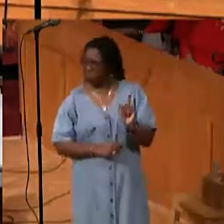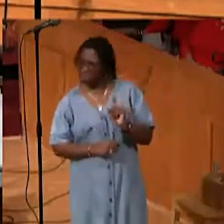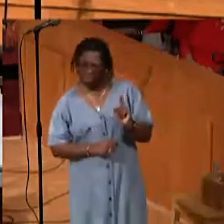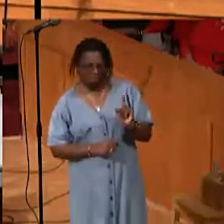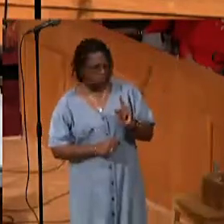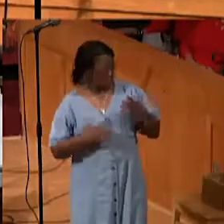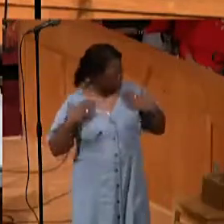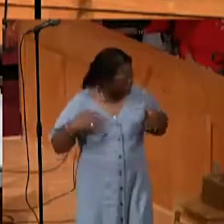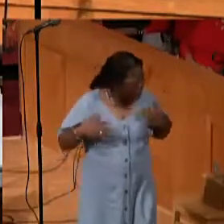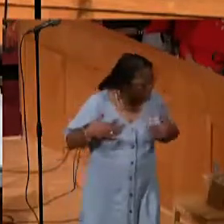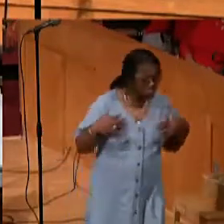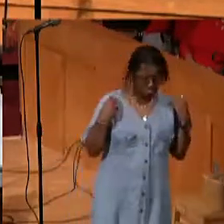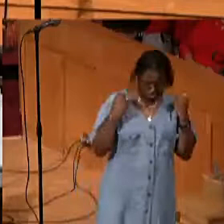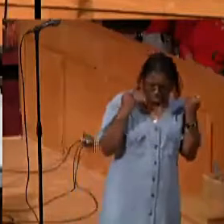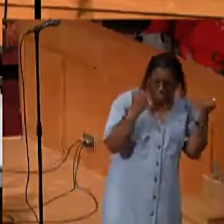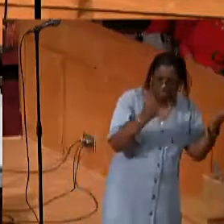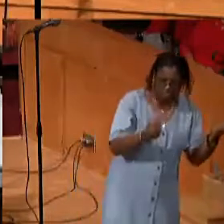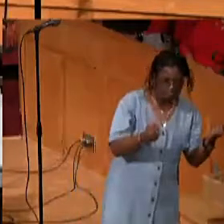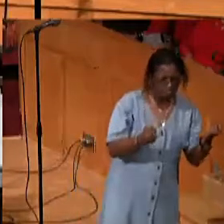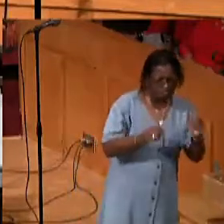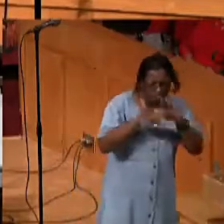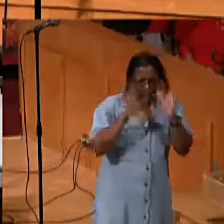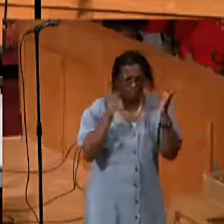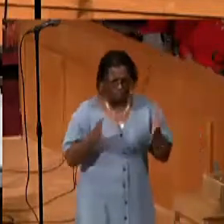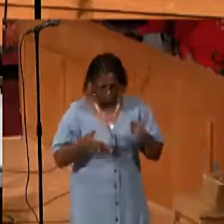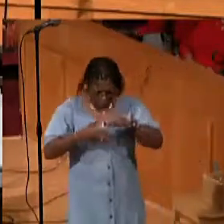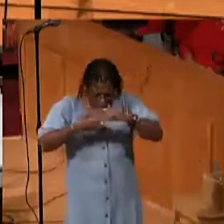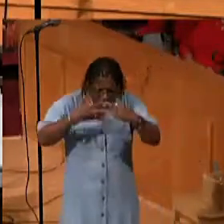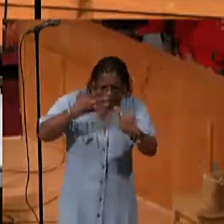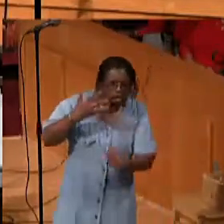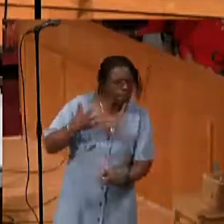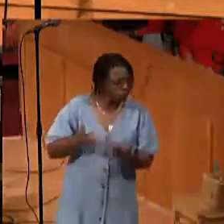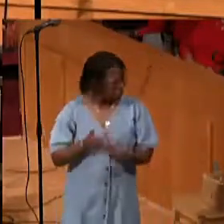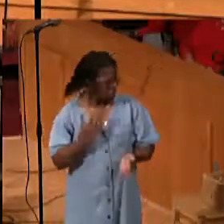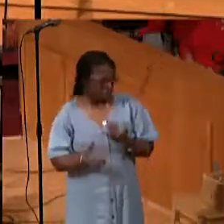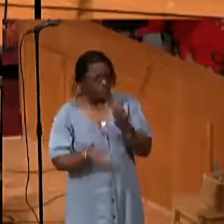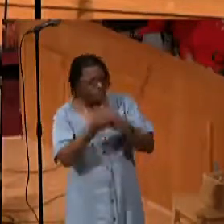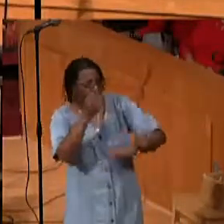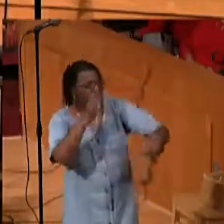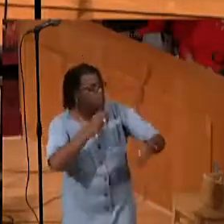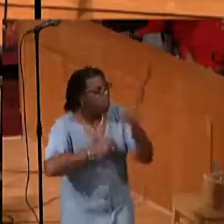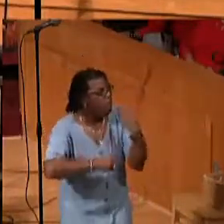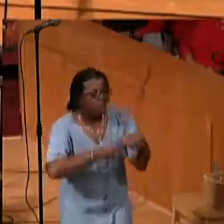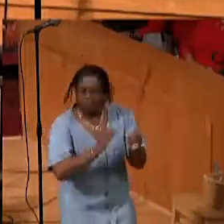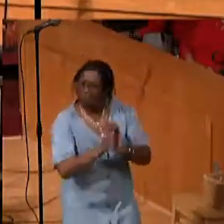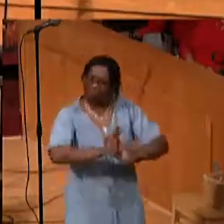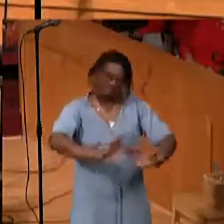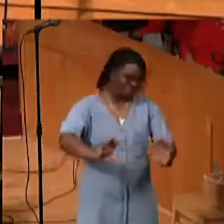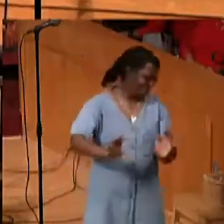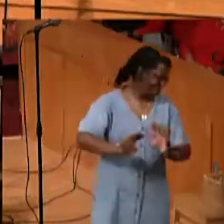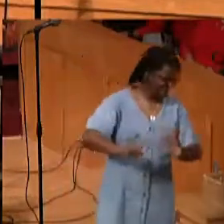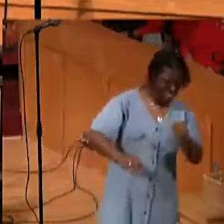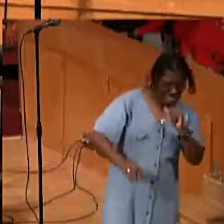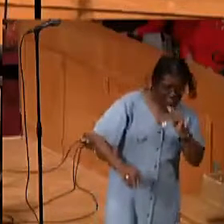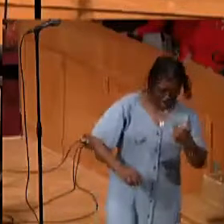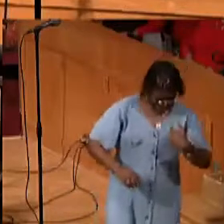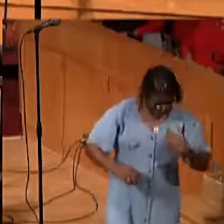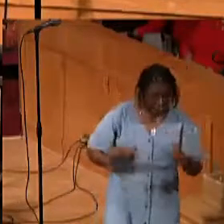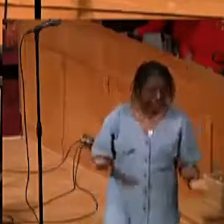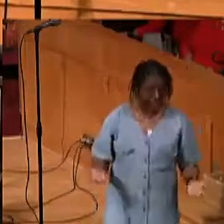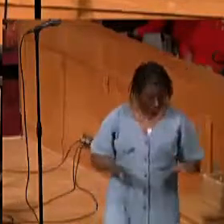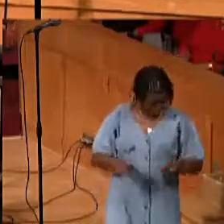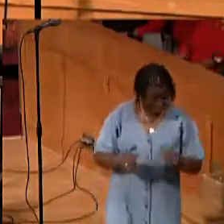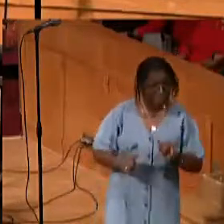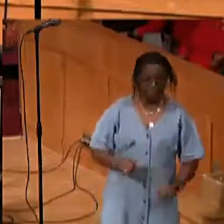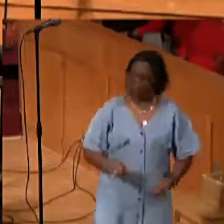wearing, whatever you're driving, wherever you're living, whatever you're eating, you tell them, God, to, amen,